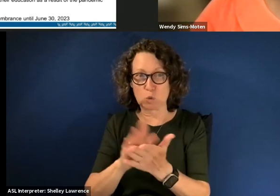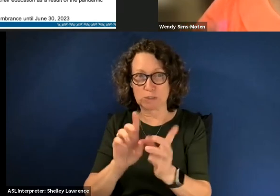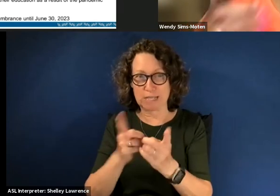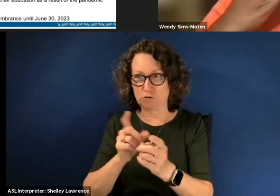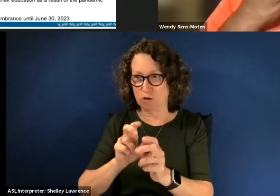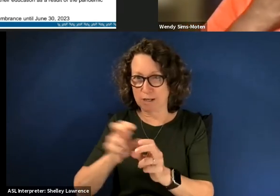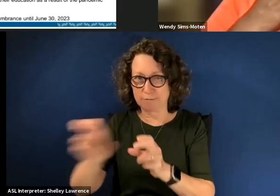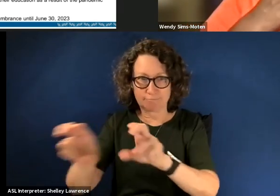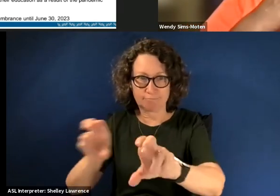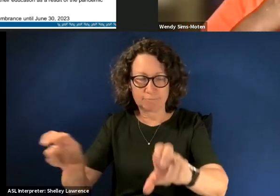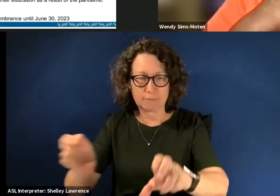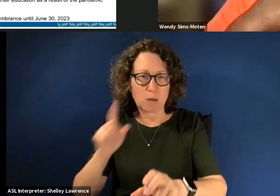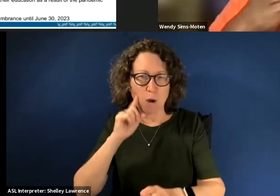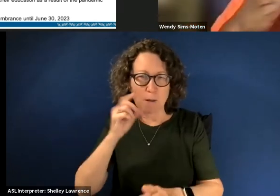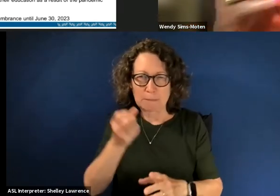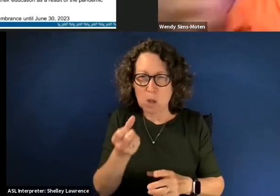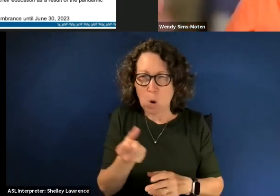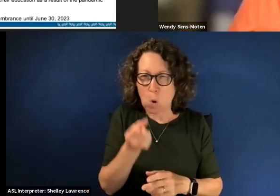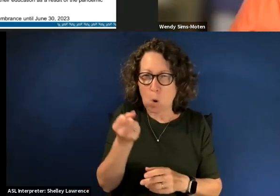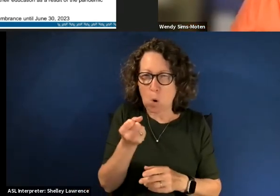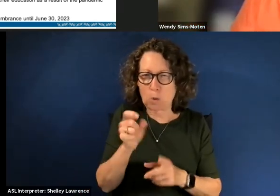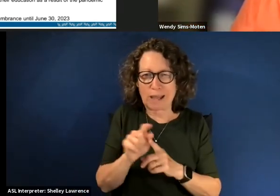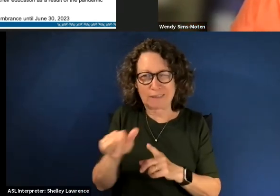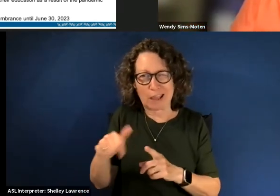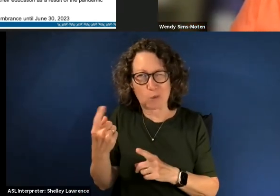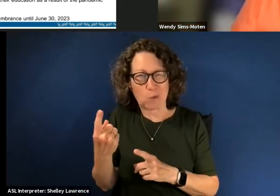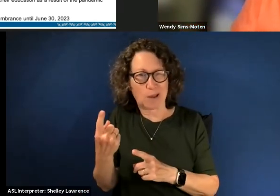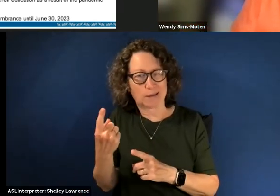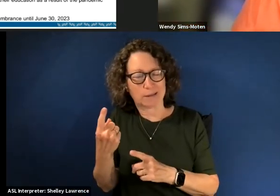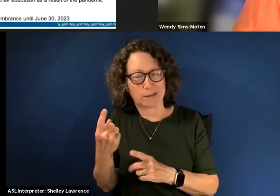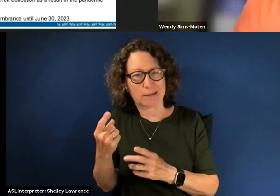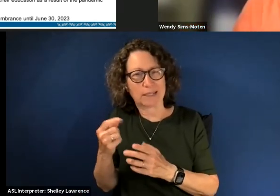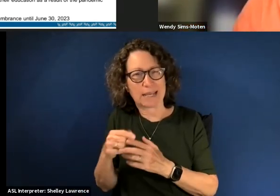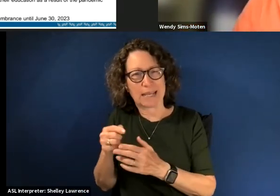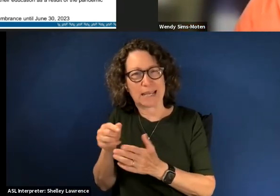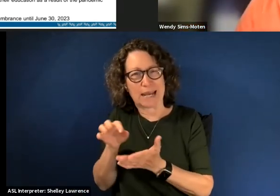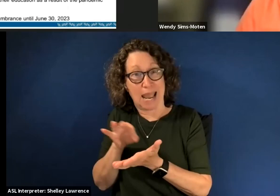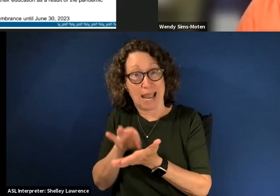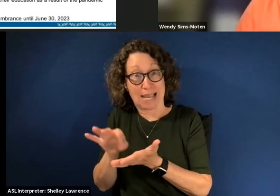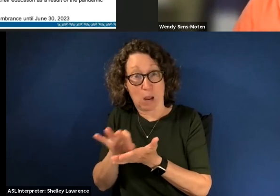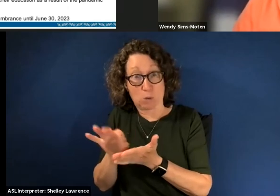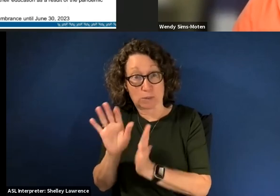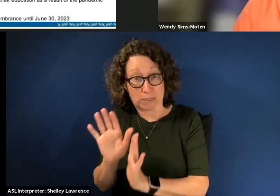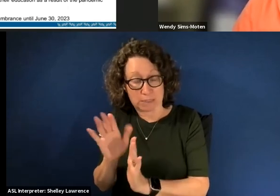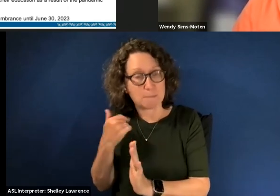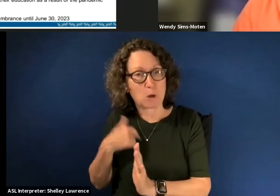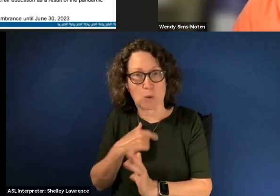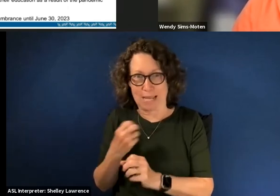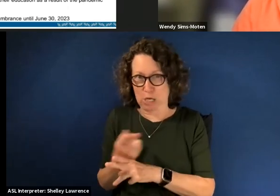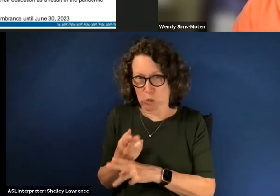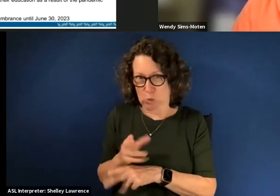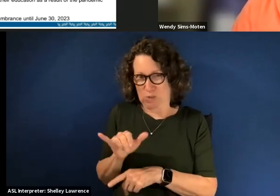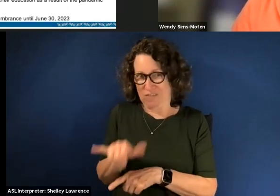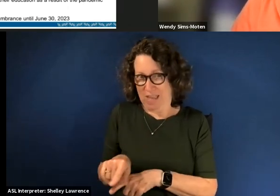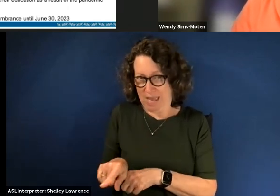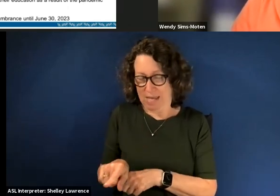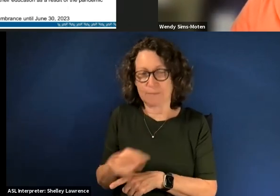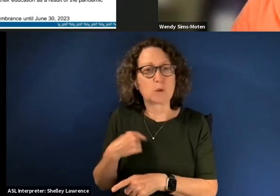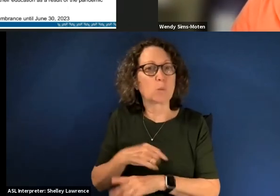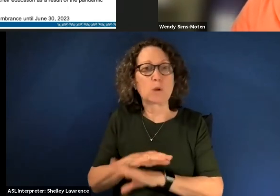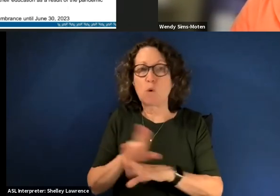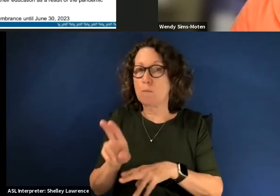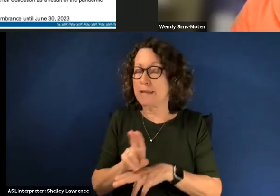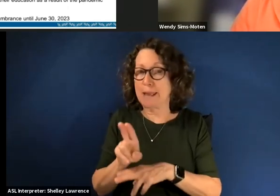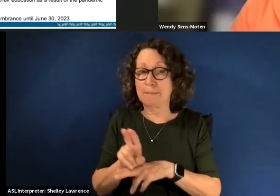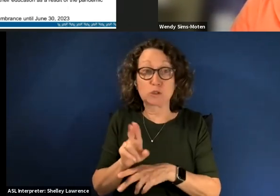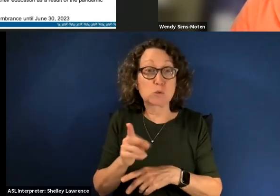I believe they're probably going to hold it kind of like that other one in accounts at the SELPA, but we are able to use it. We will not be able